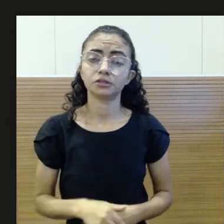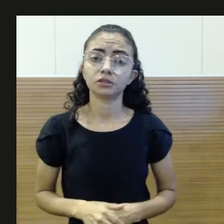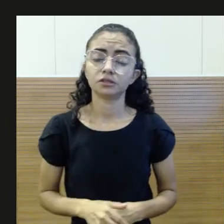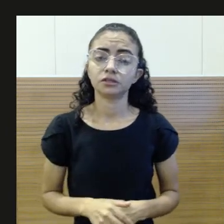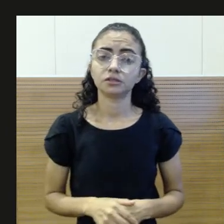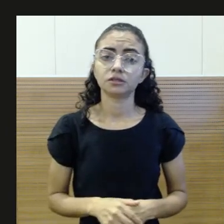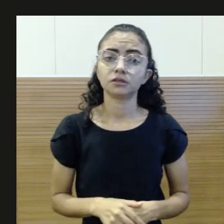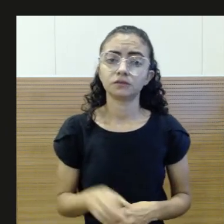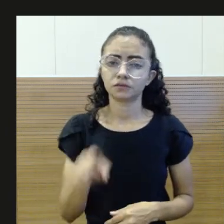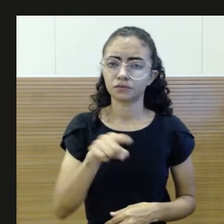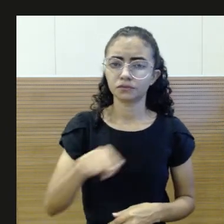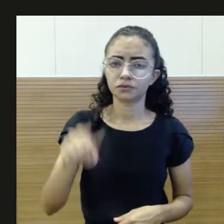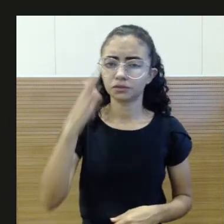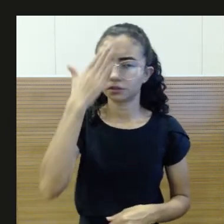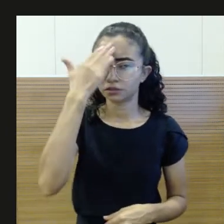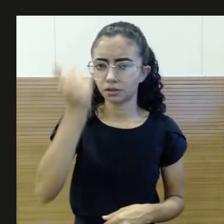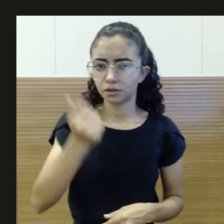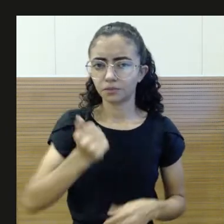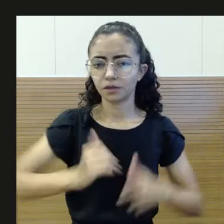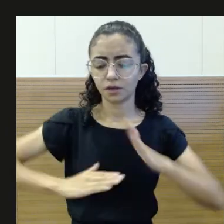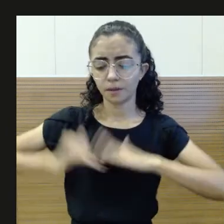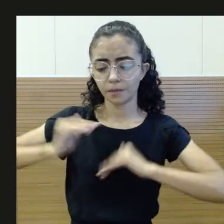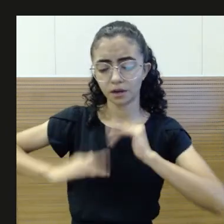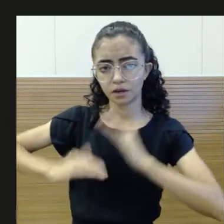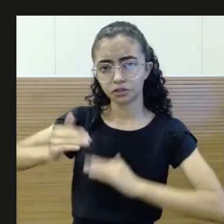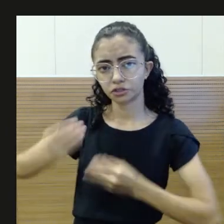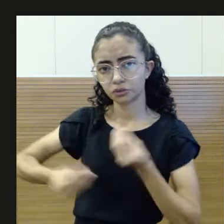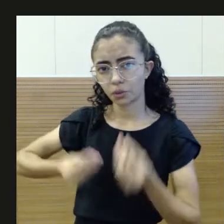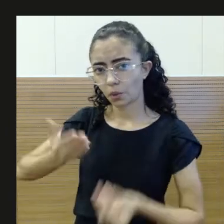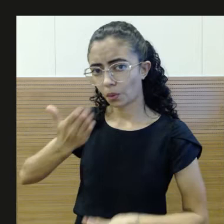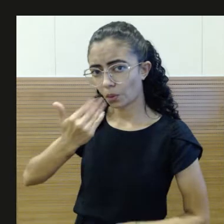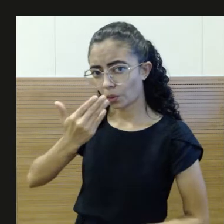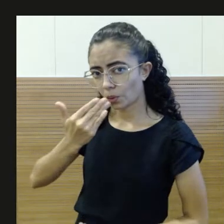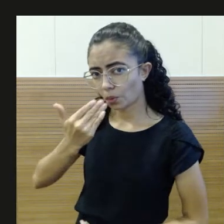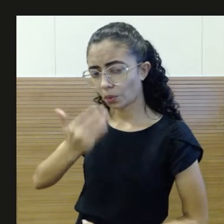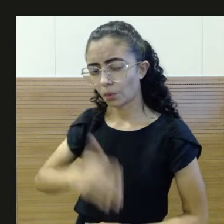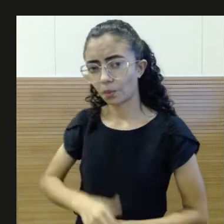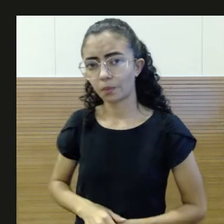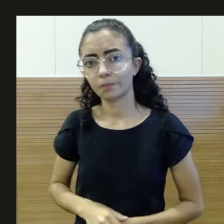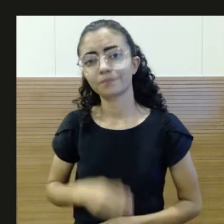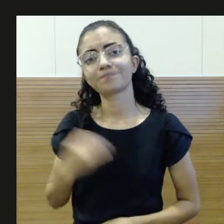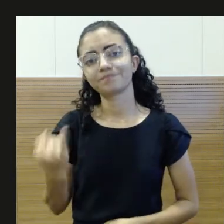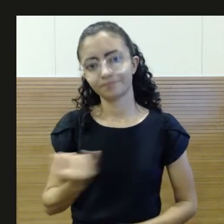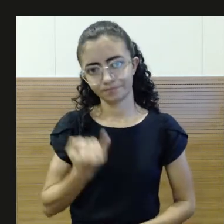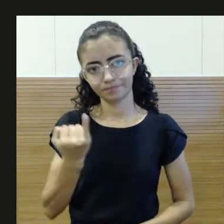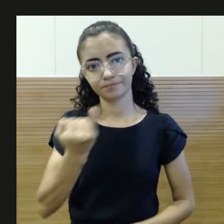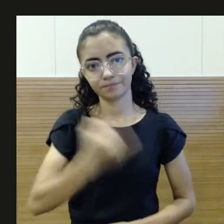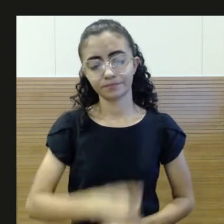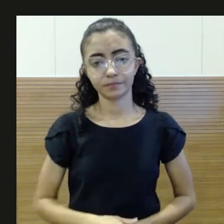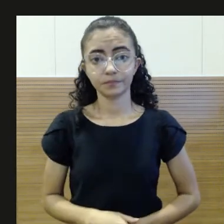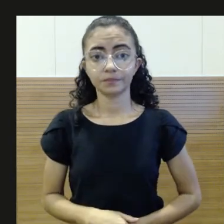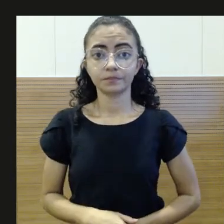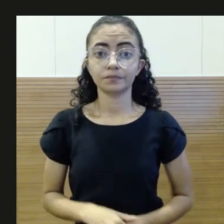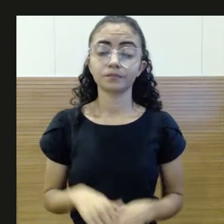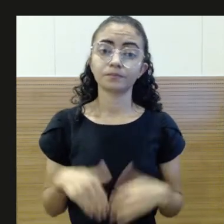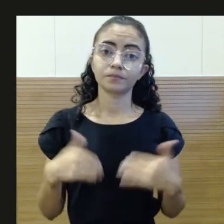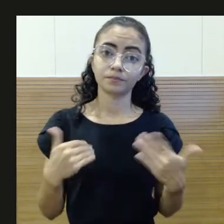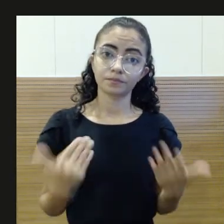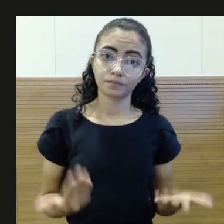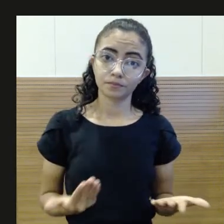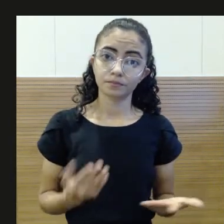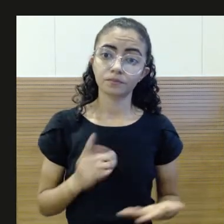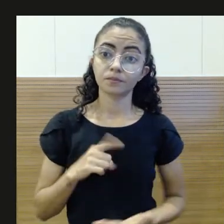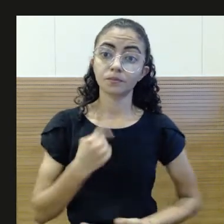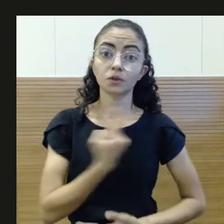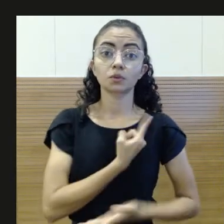minimally processed foods, and 19% of the calories are from ultra-processed foods. So a